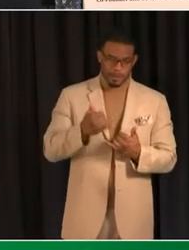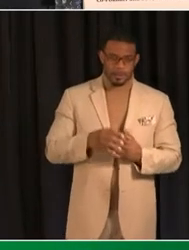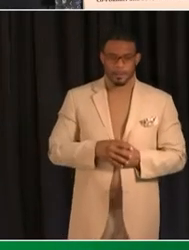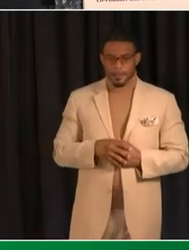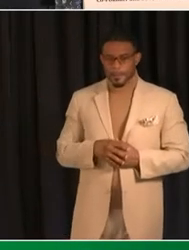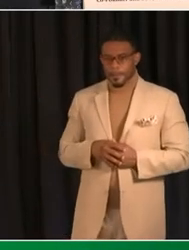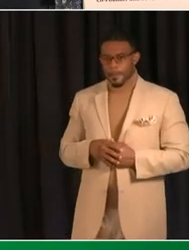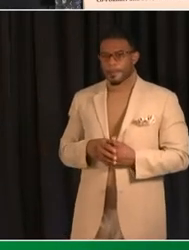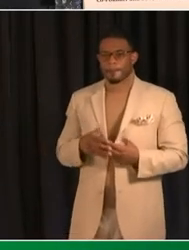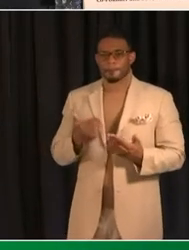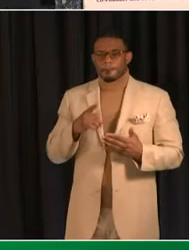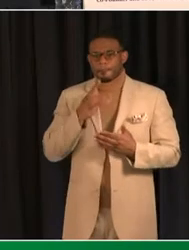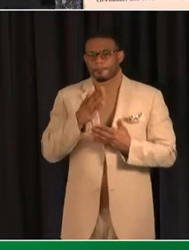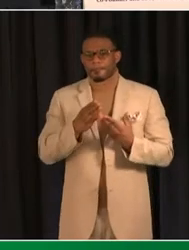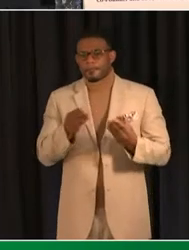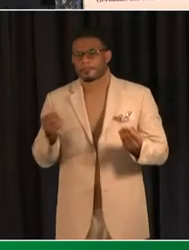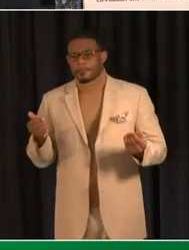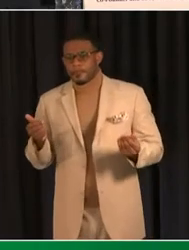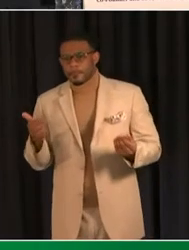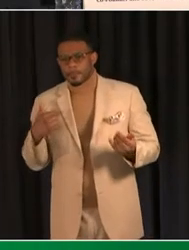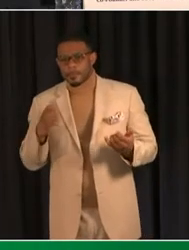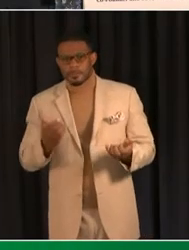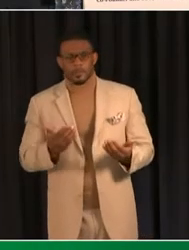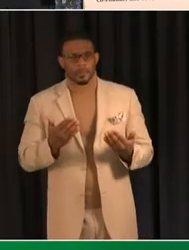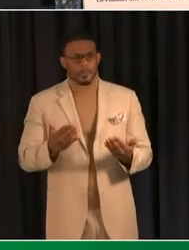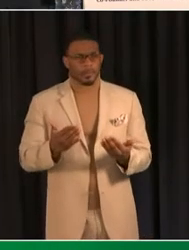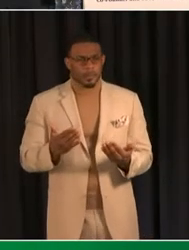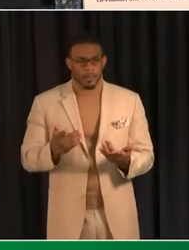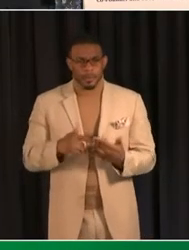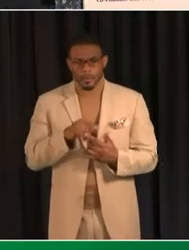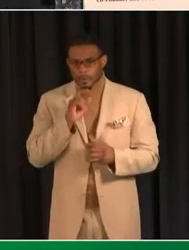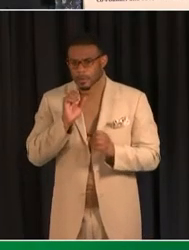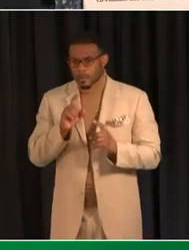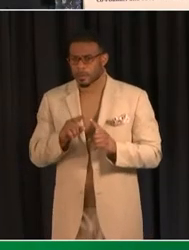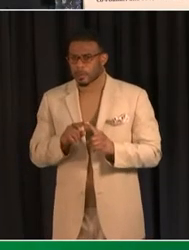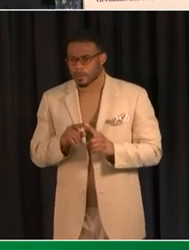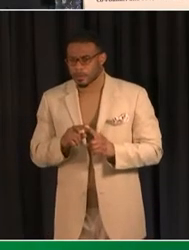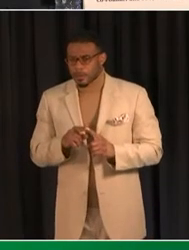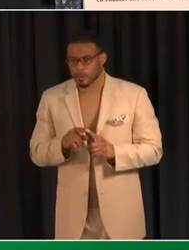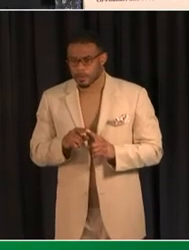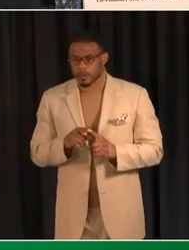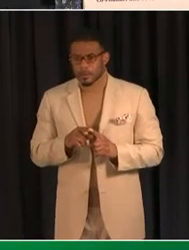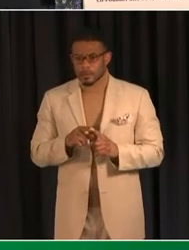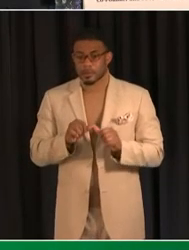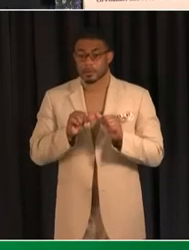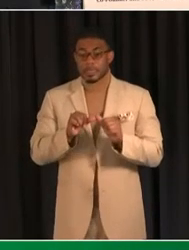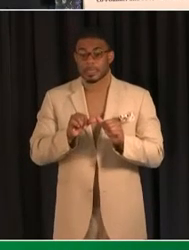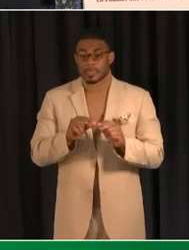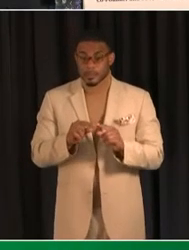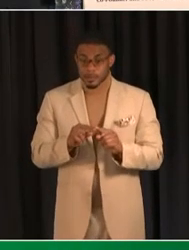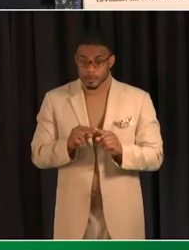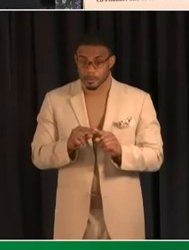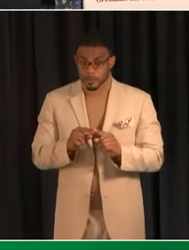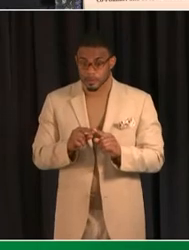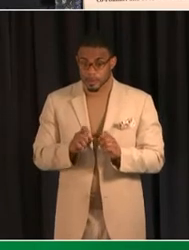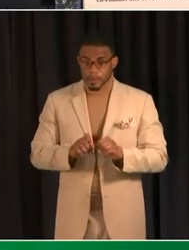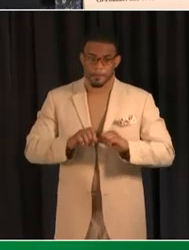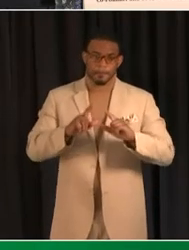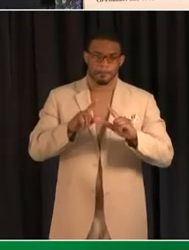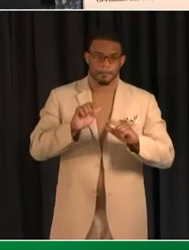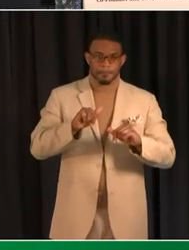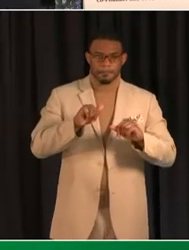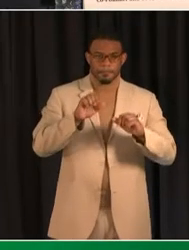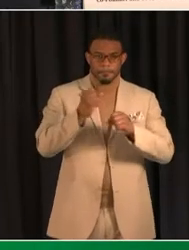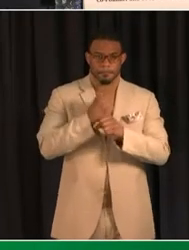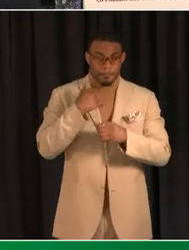lot easier now. So what are some of the solutions that we can provide to be able to continue to prop